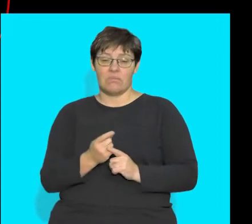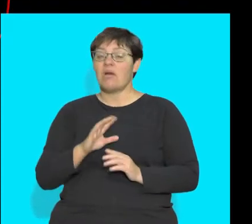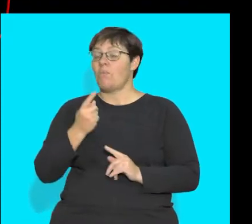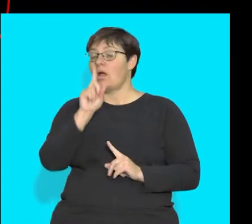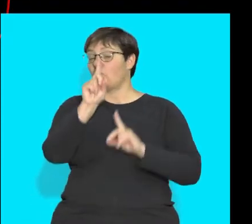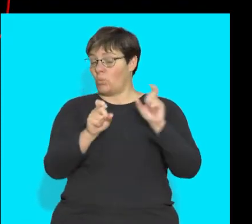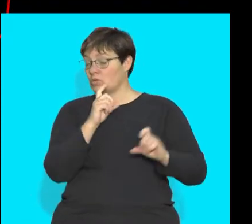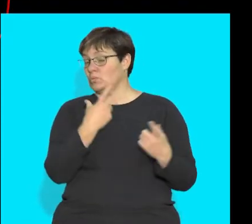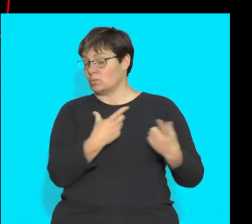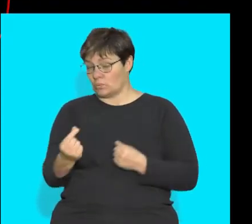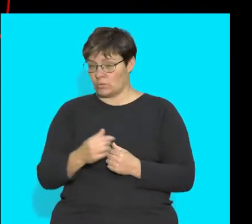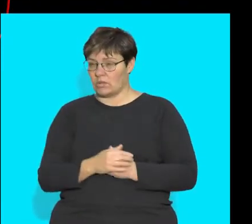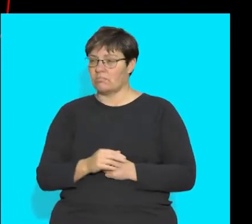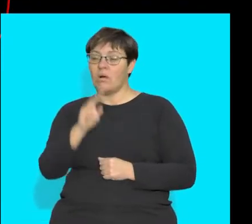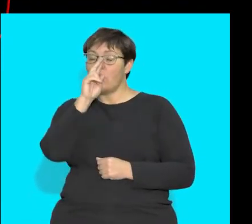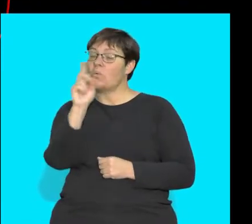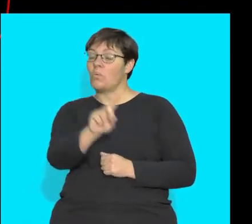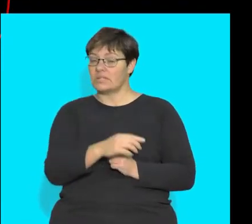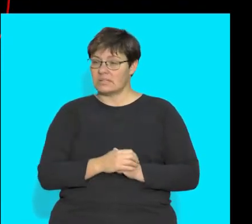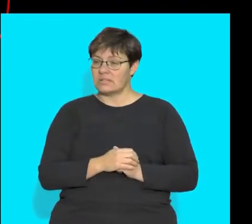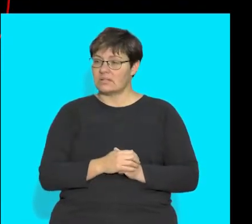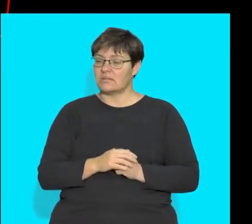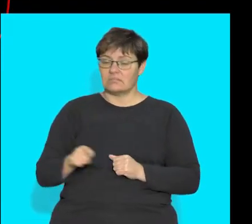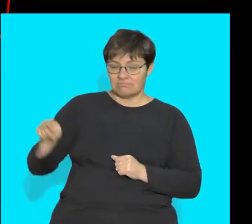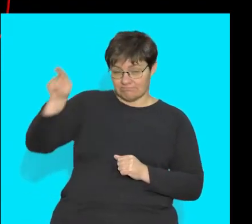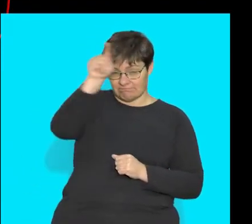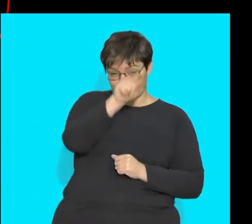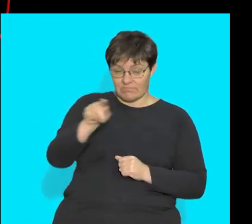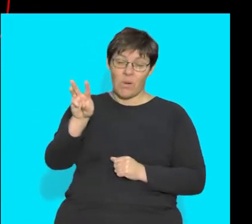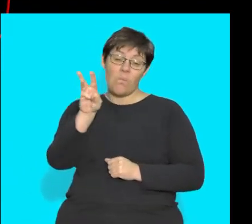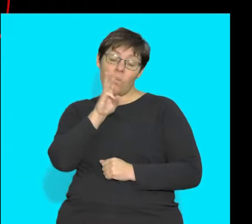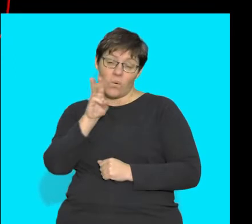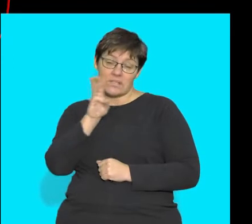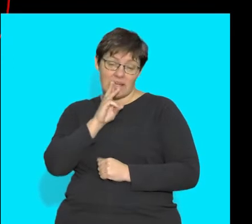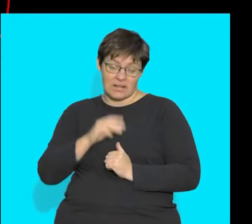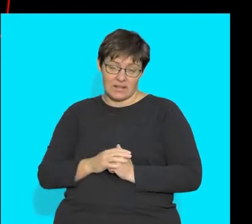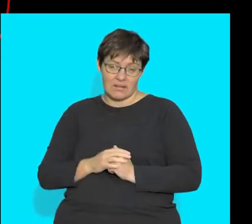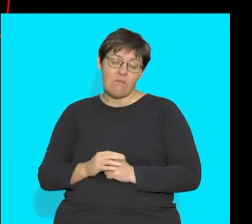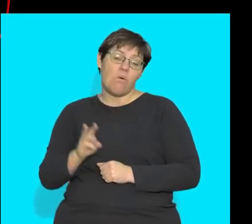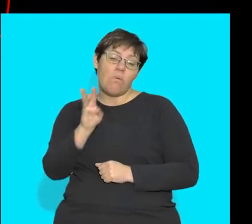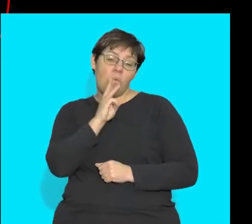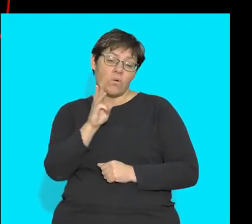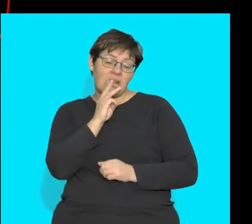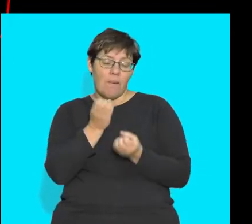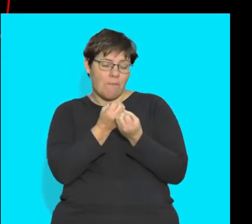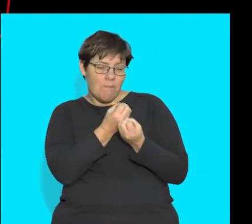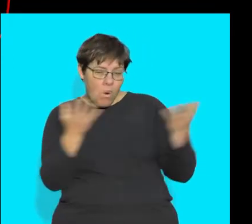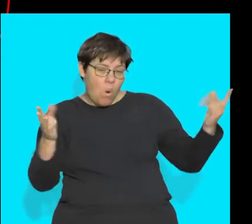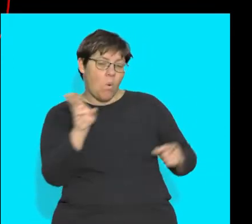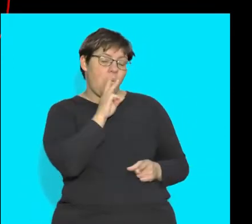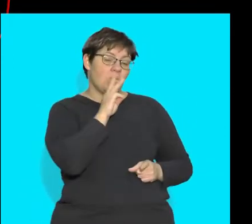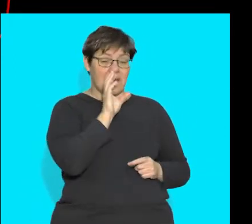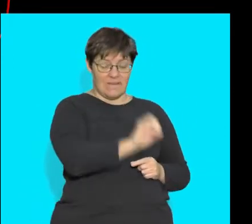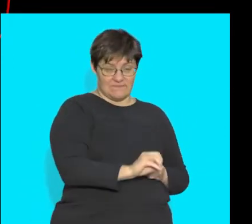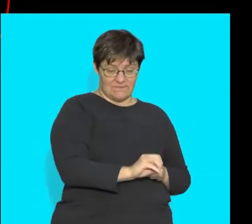one now, you need to look at this. Where is there the most